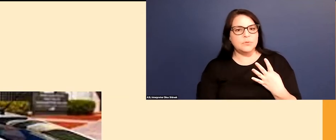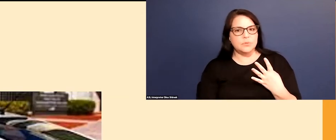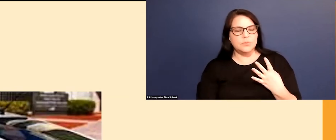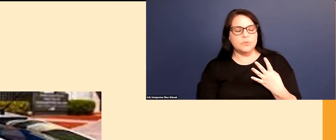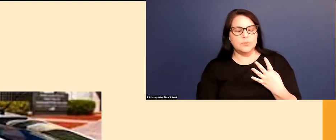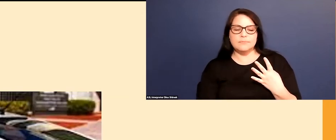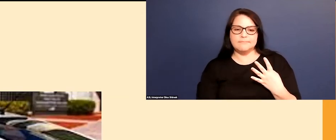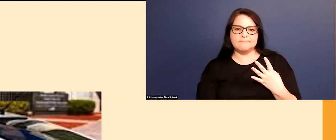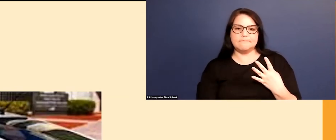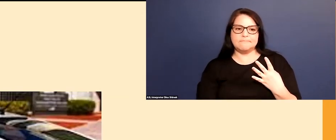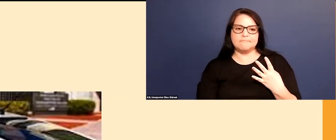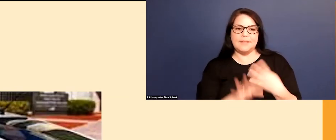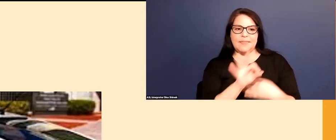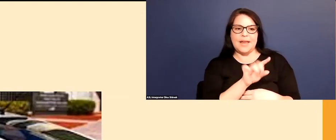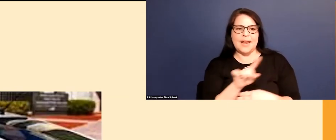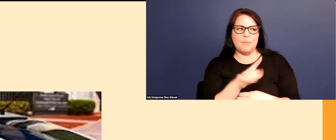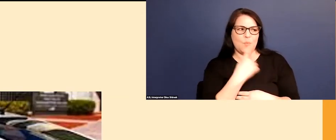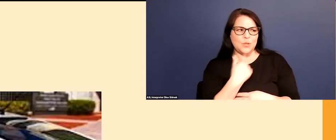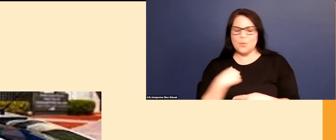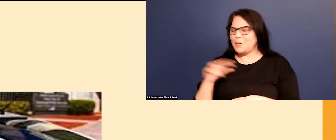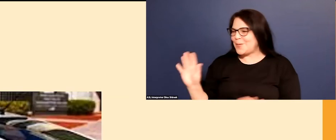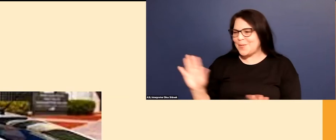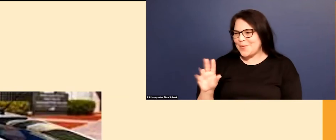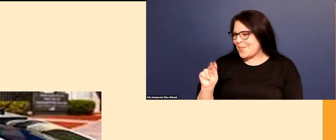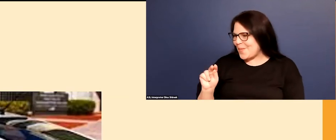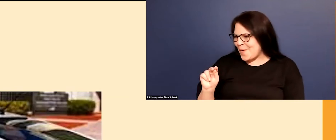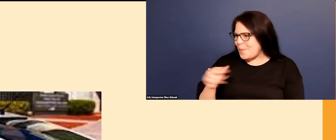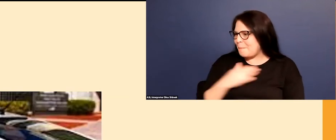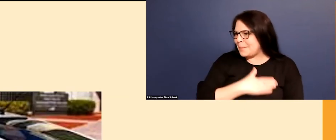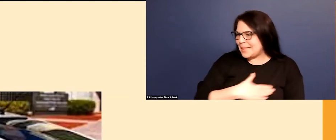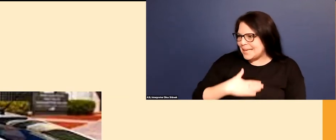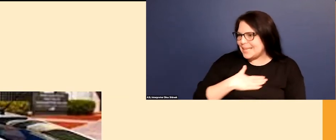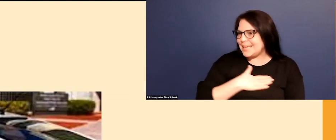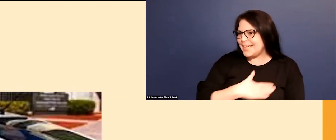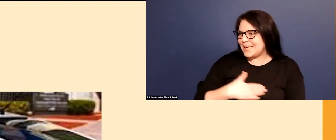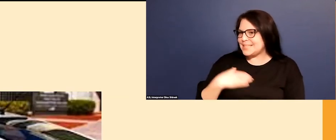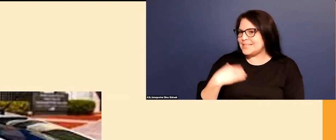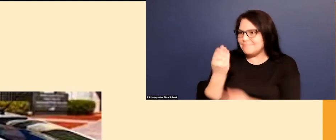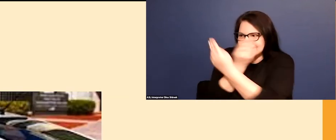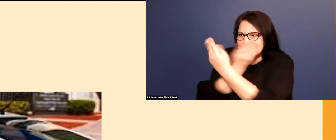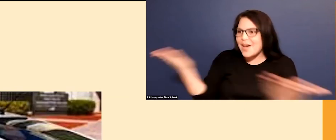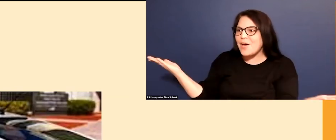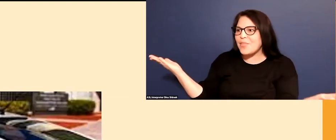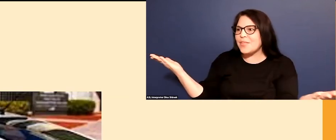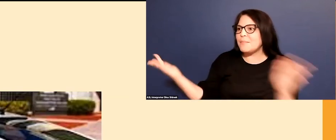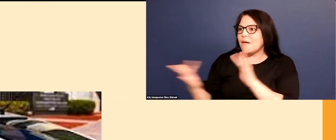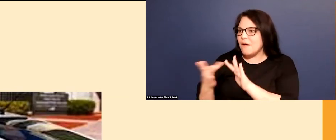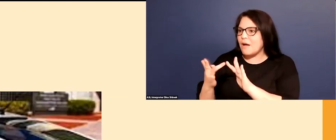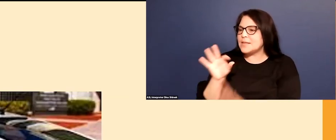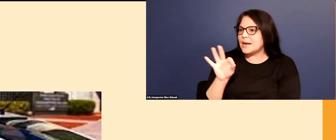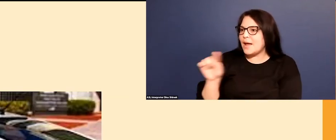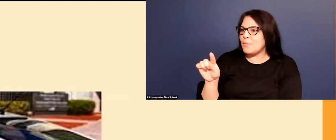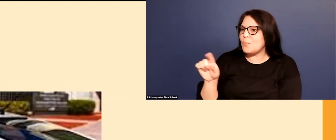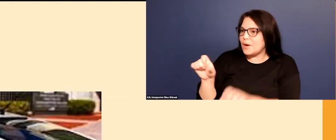And that 911 said to me, no, please tell them, reach out to